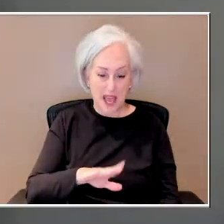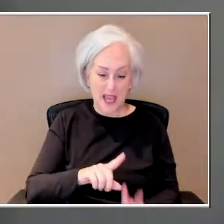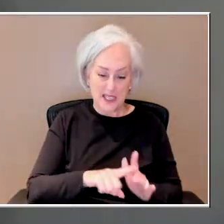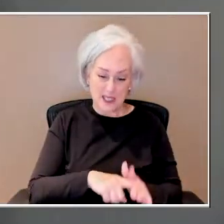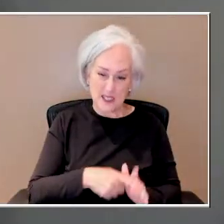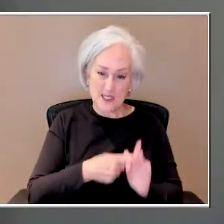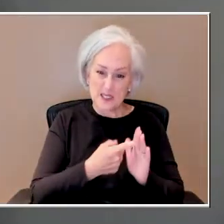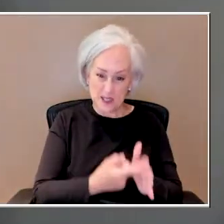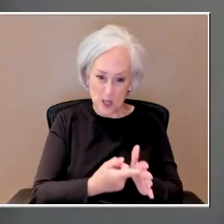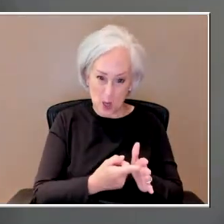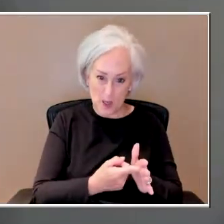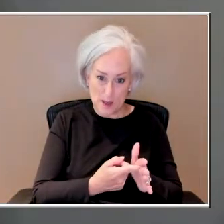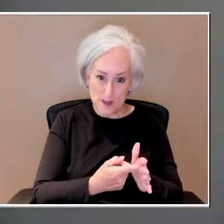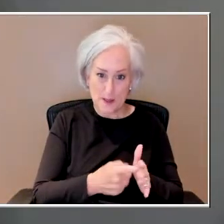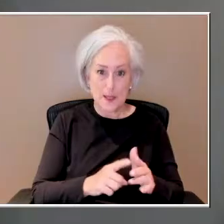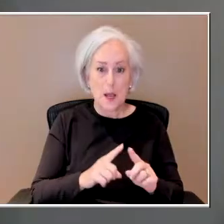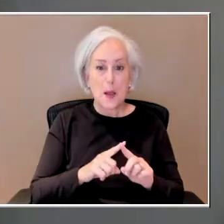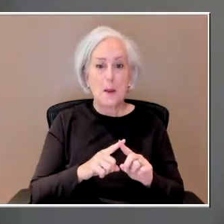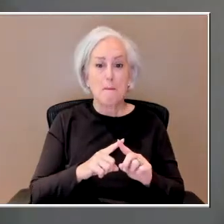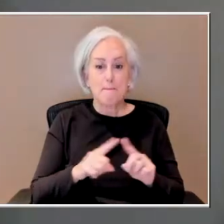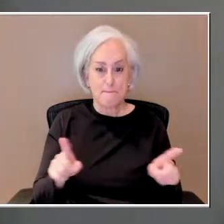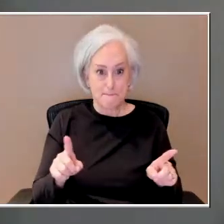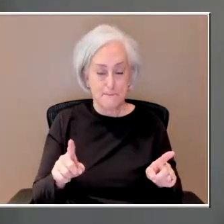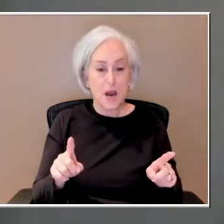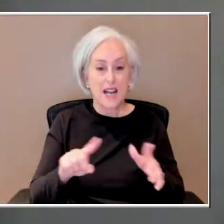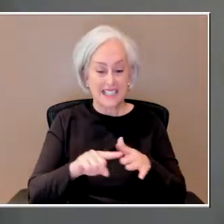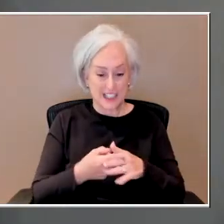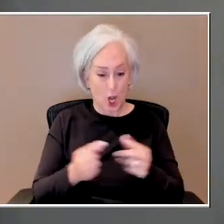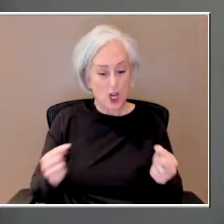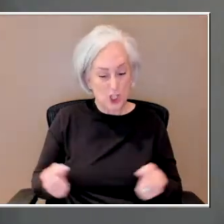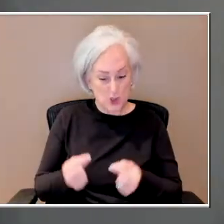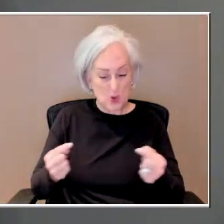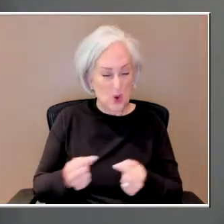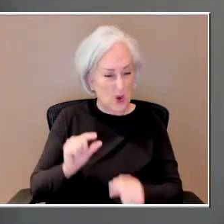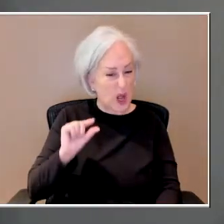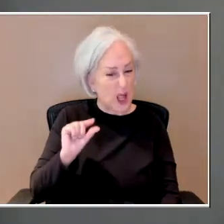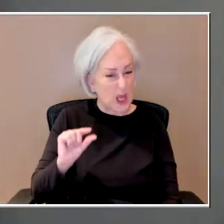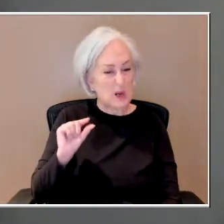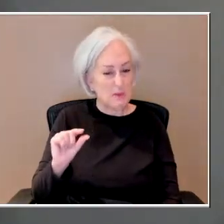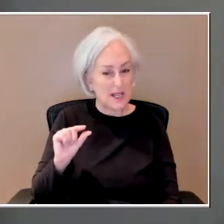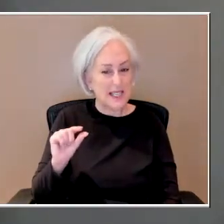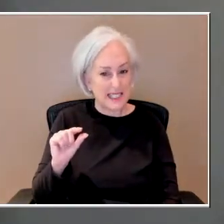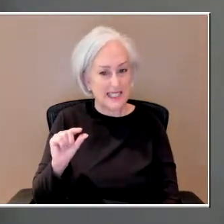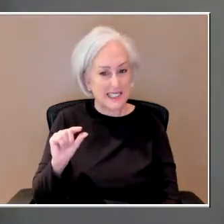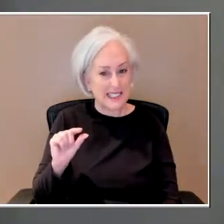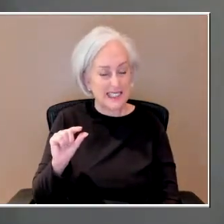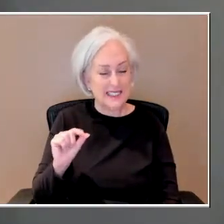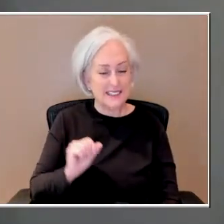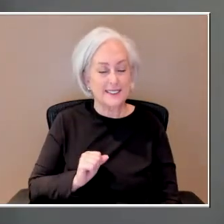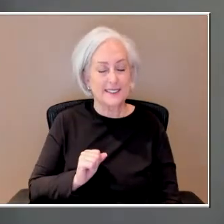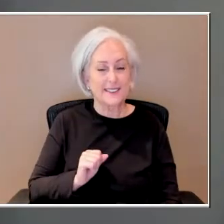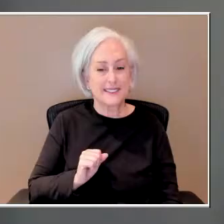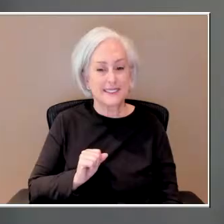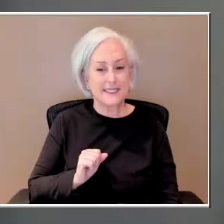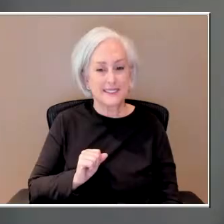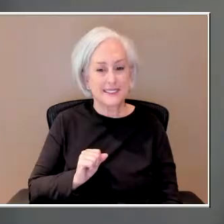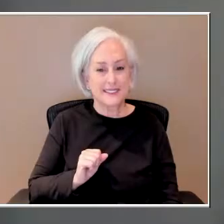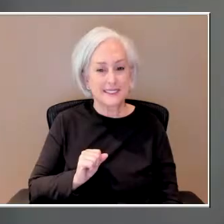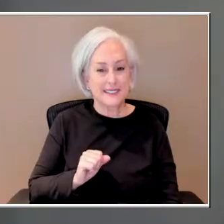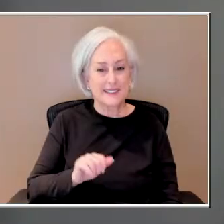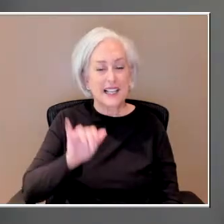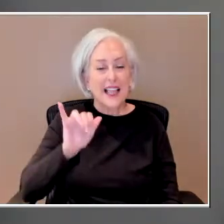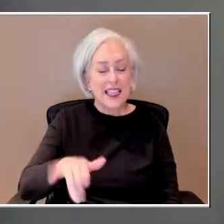but it started to hurt a little, and that's